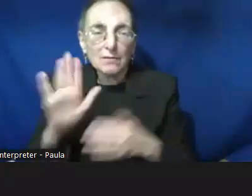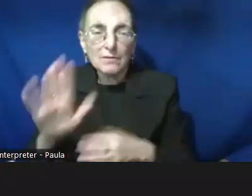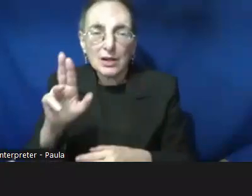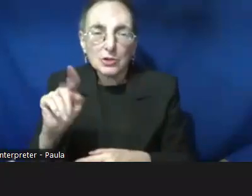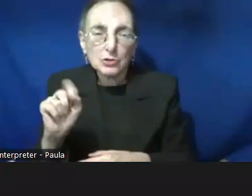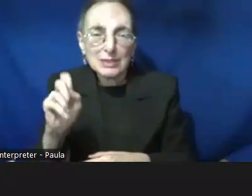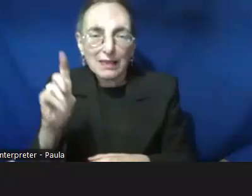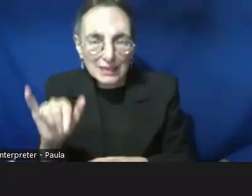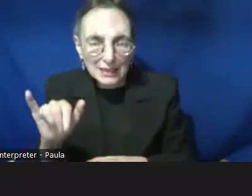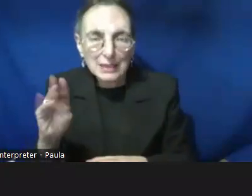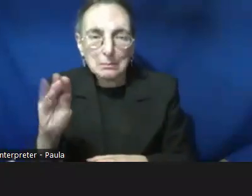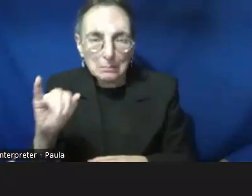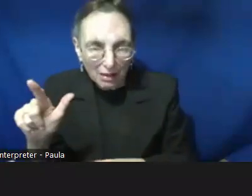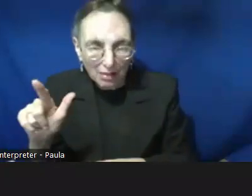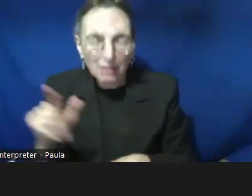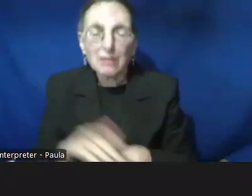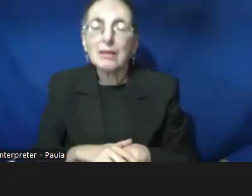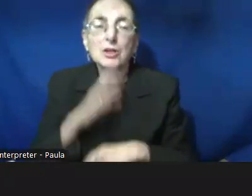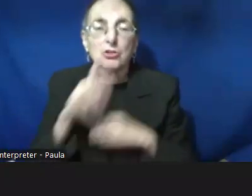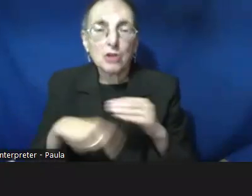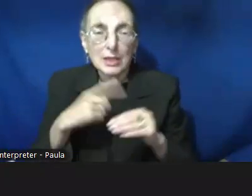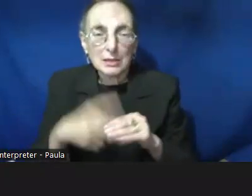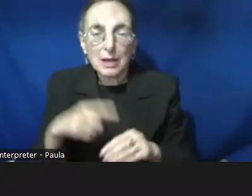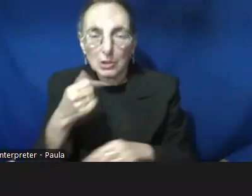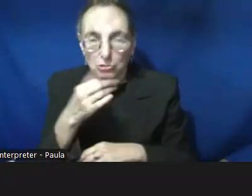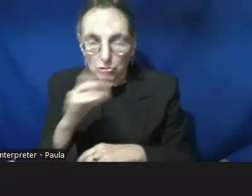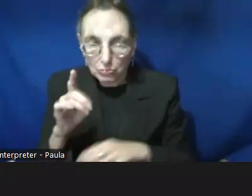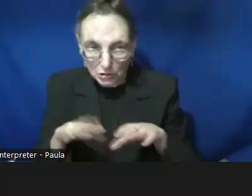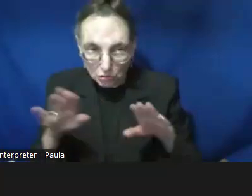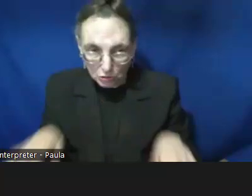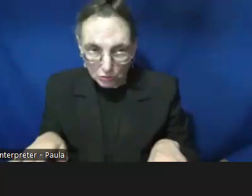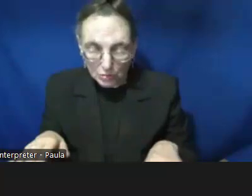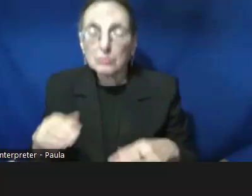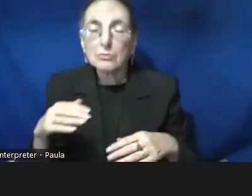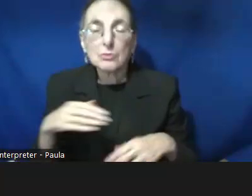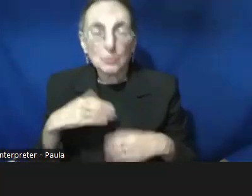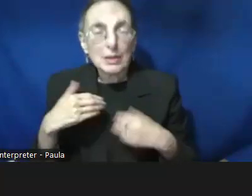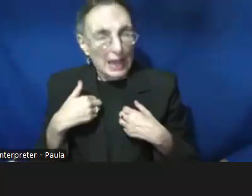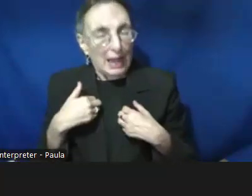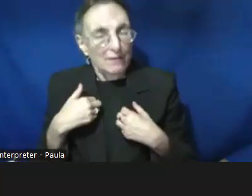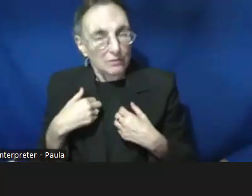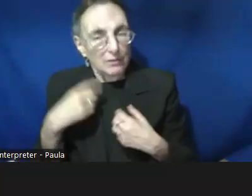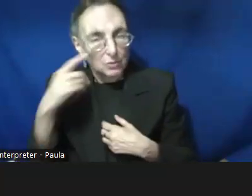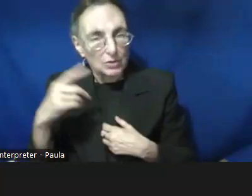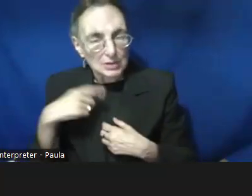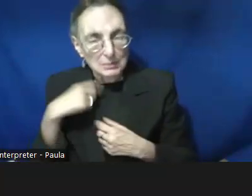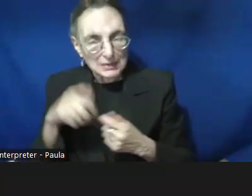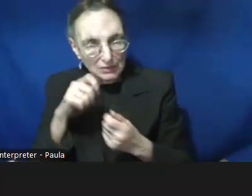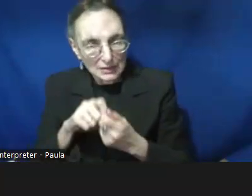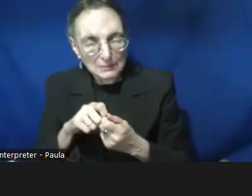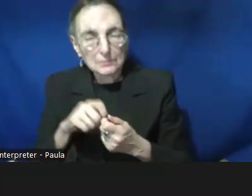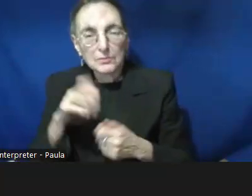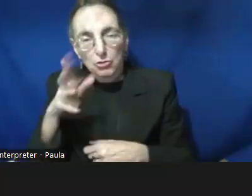grandchildren, we have funds specifically for grandparents raising grandchildren or relatives raising children to help with